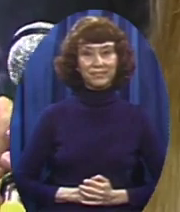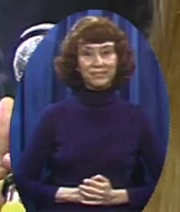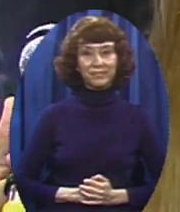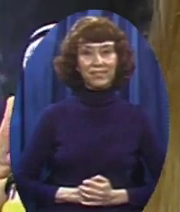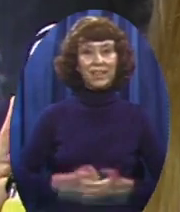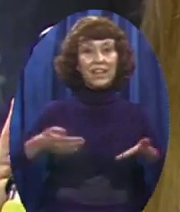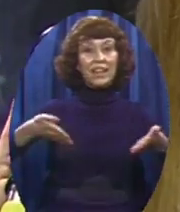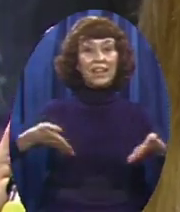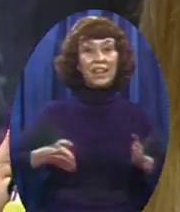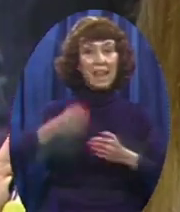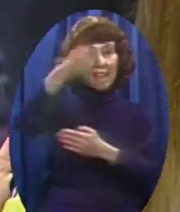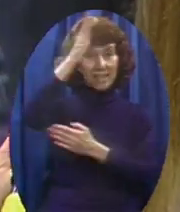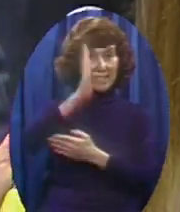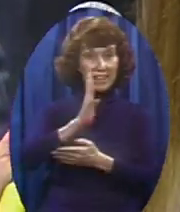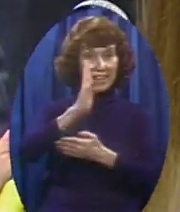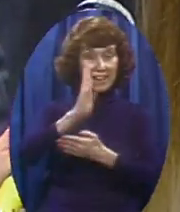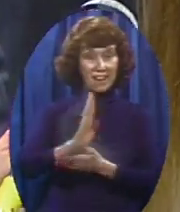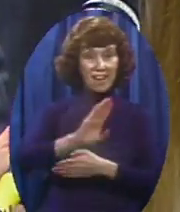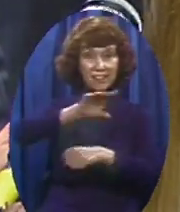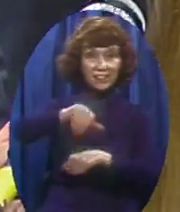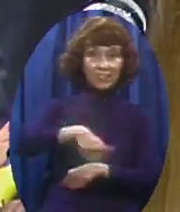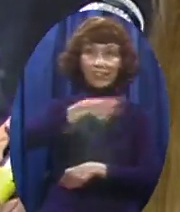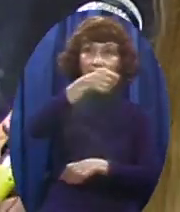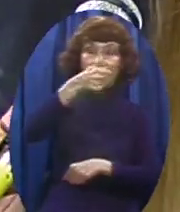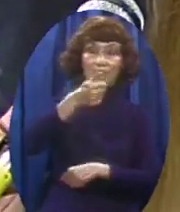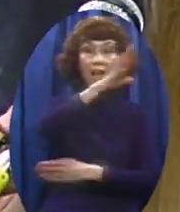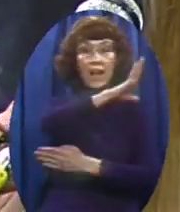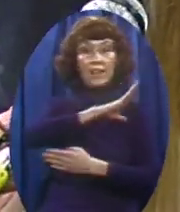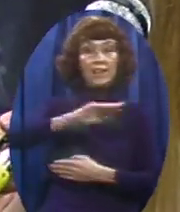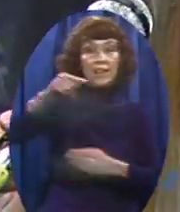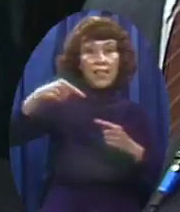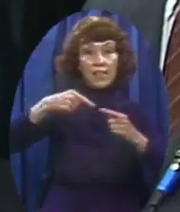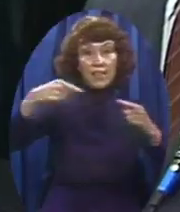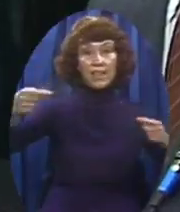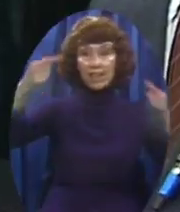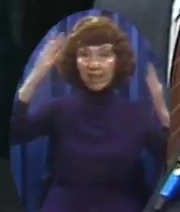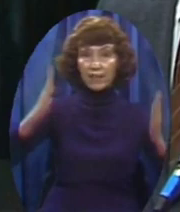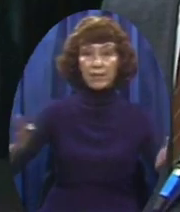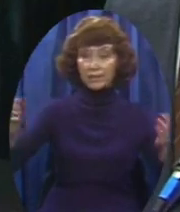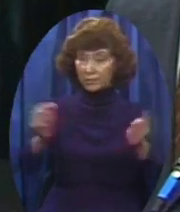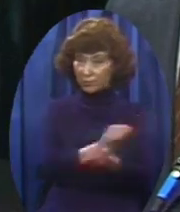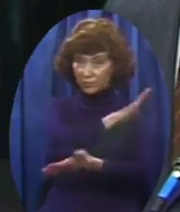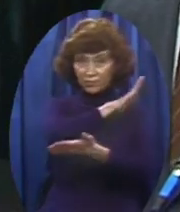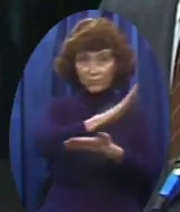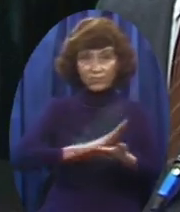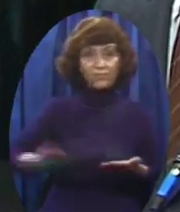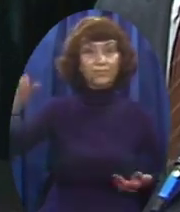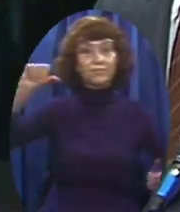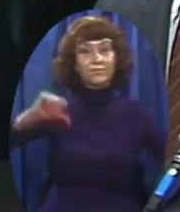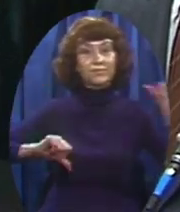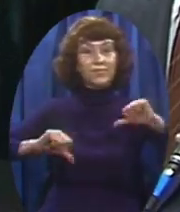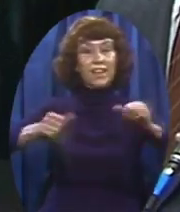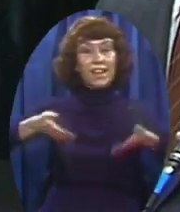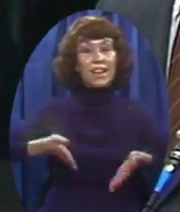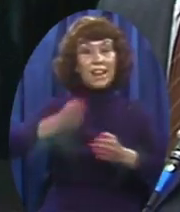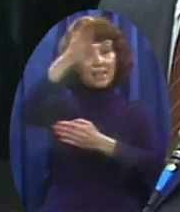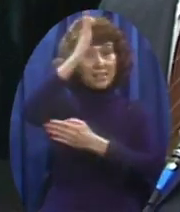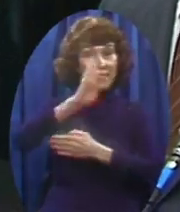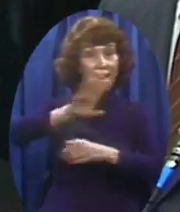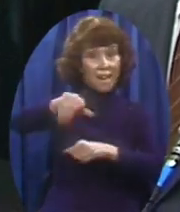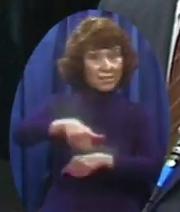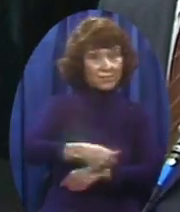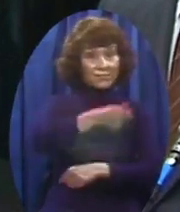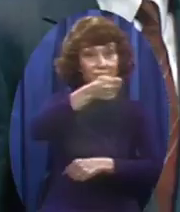Let God arise, let his enemies be scattered. Let God arise, let his enemies